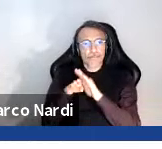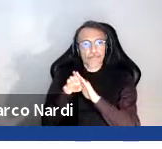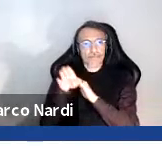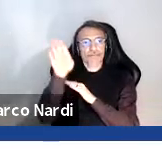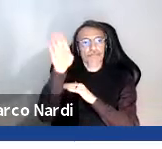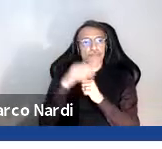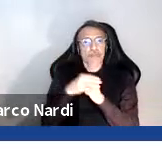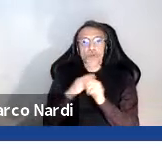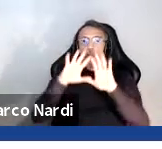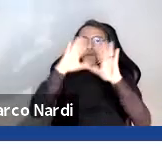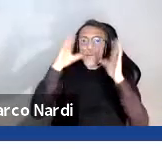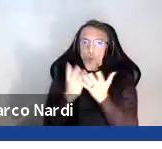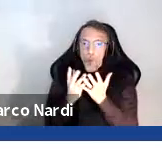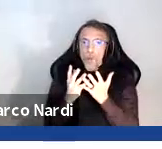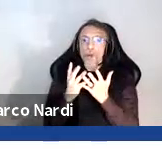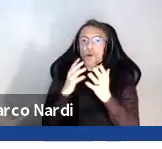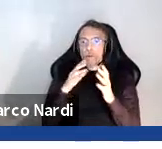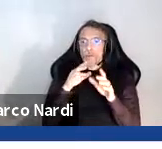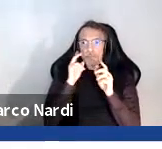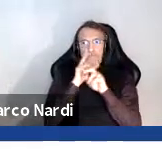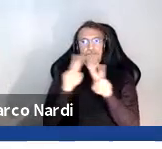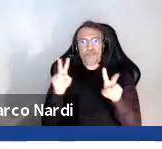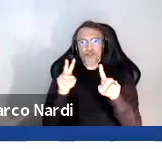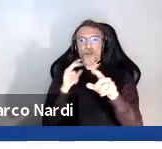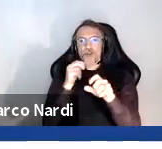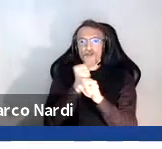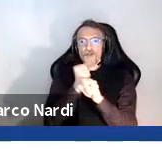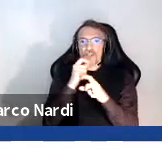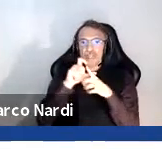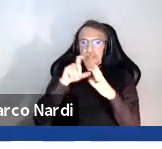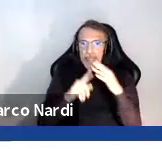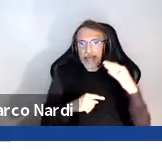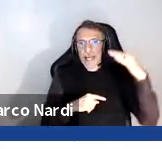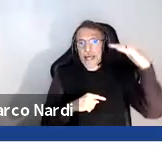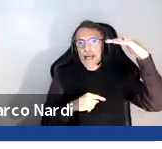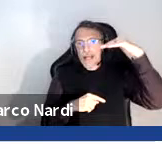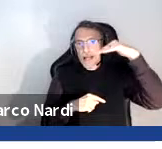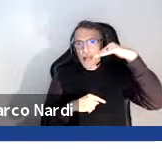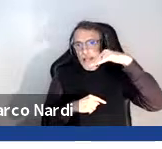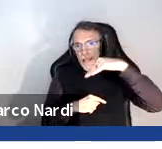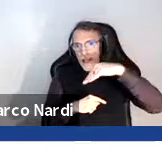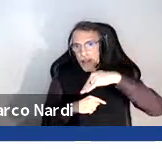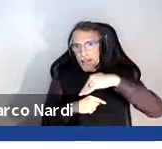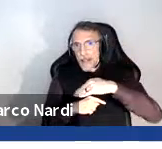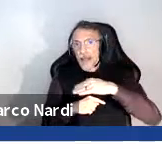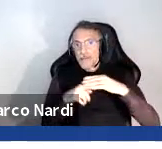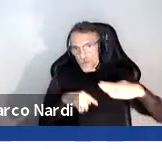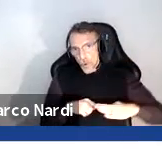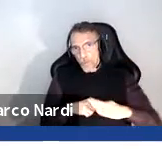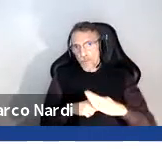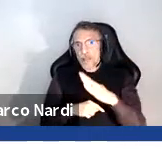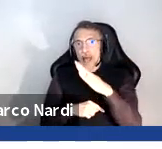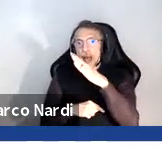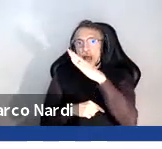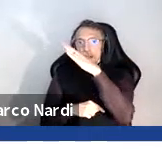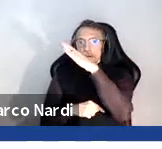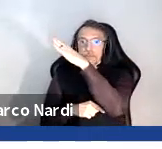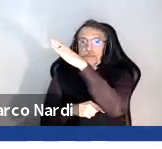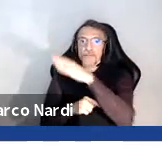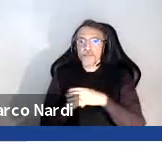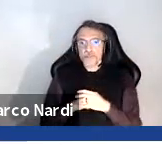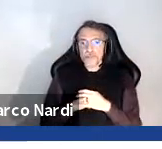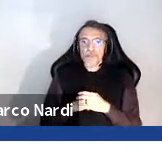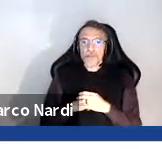picture. GDP, the red line, is coming down. Debt is going up. And the same trend is even